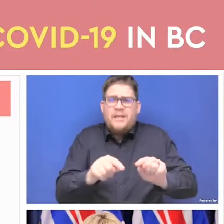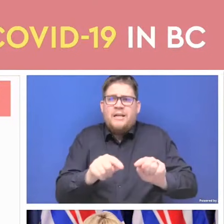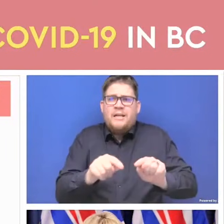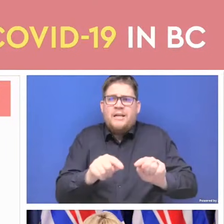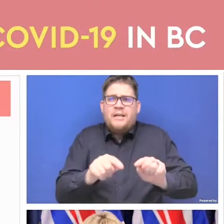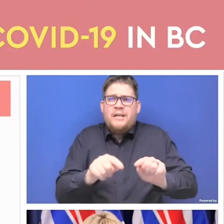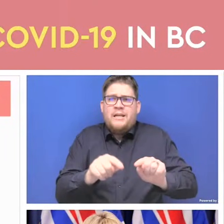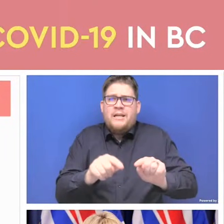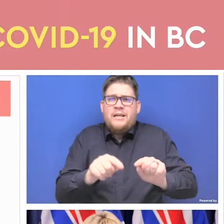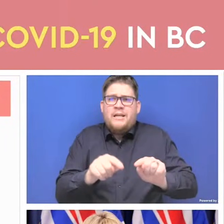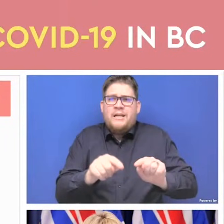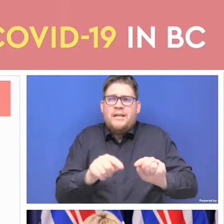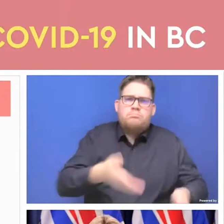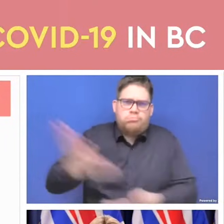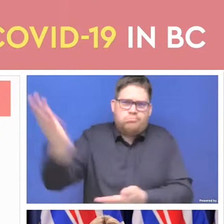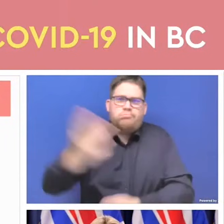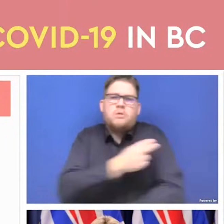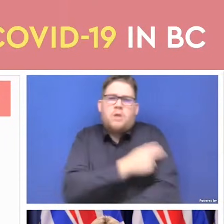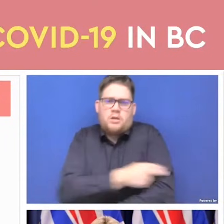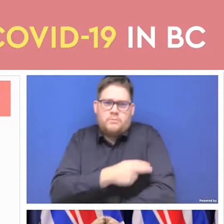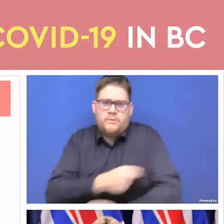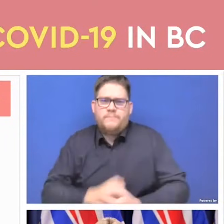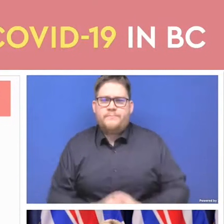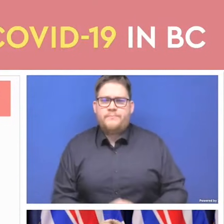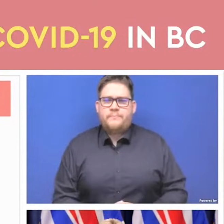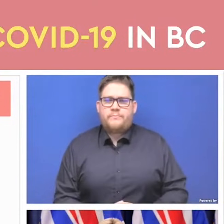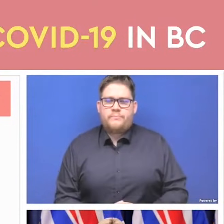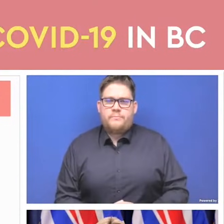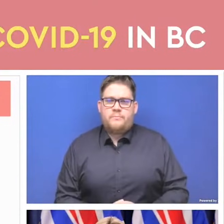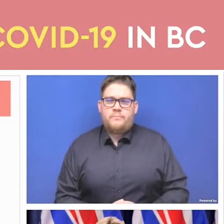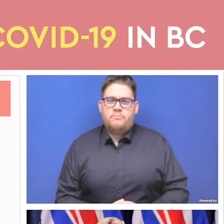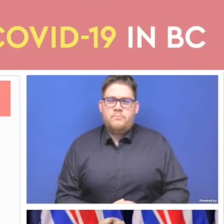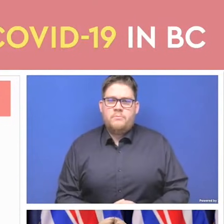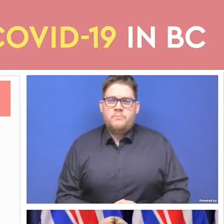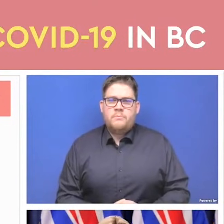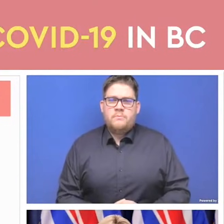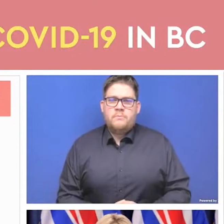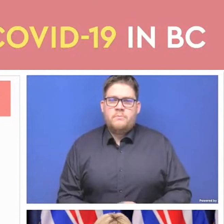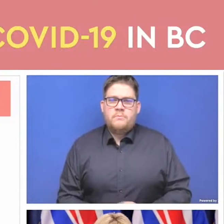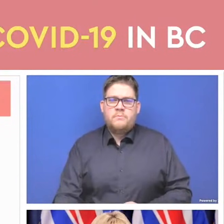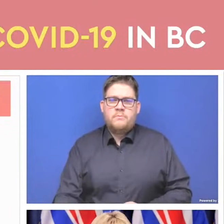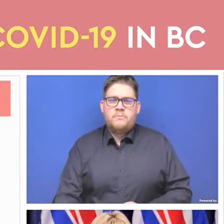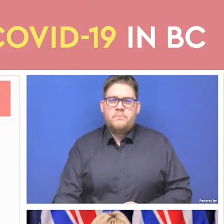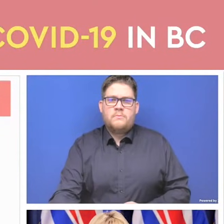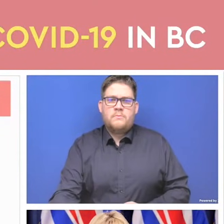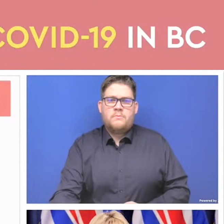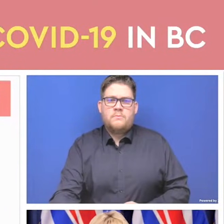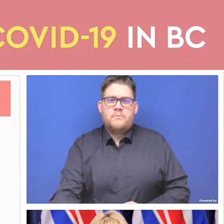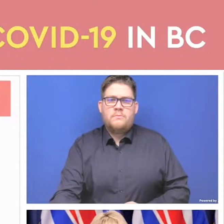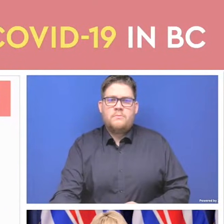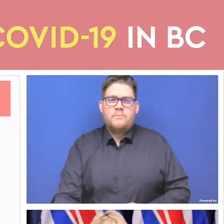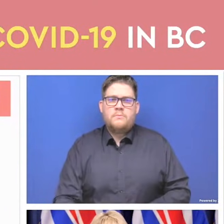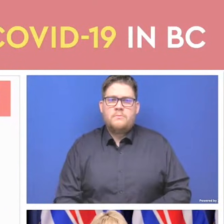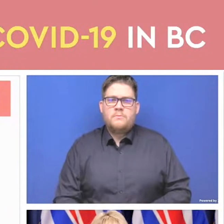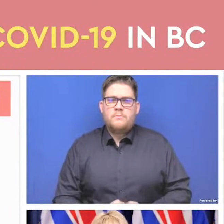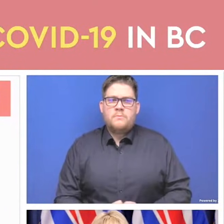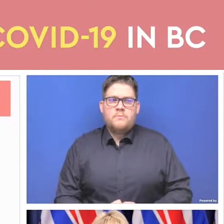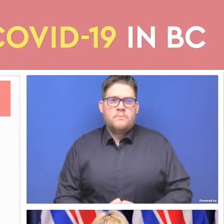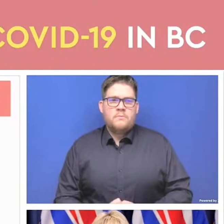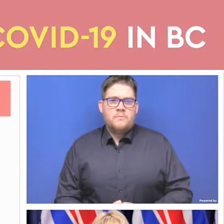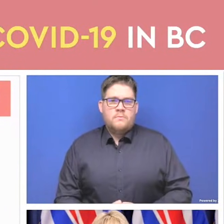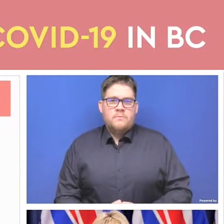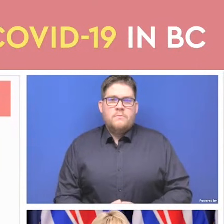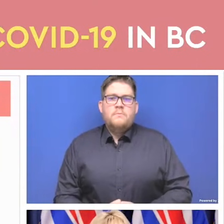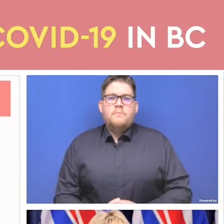of hospitalization or severe illness. This is the information that we've been pulling together to make